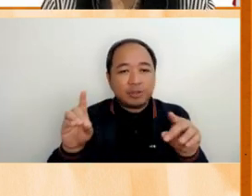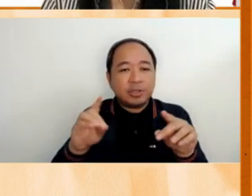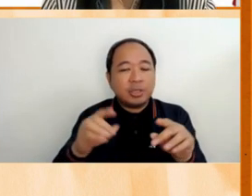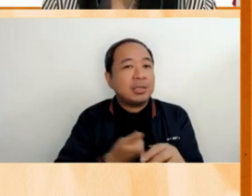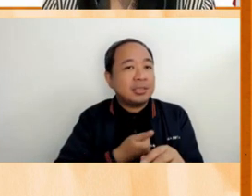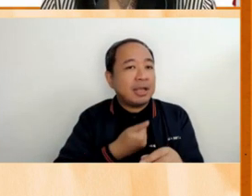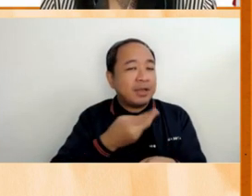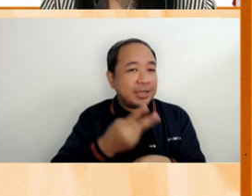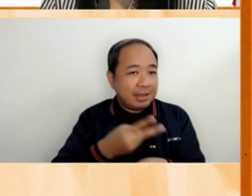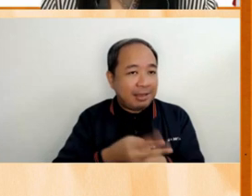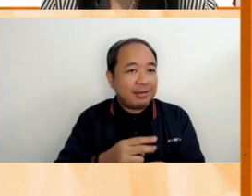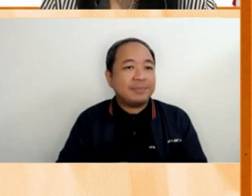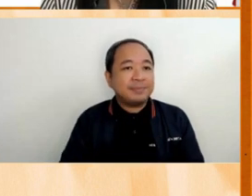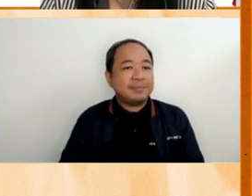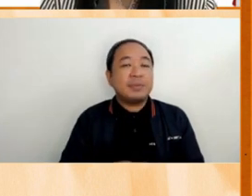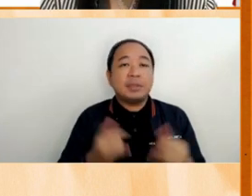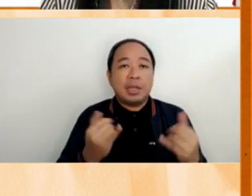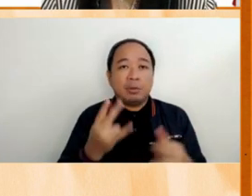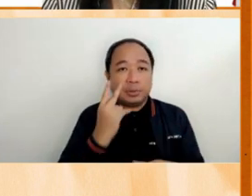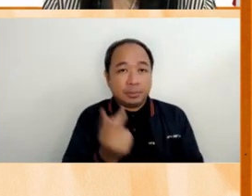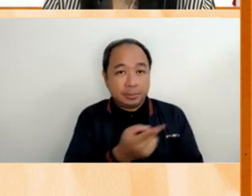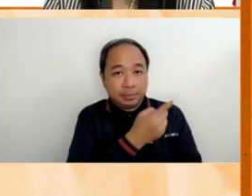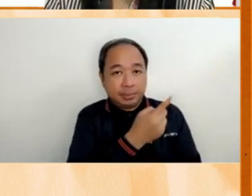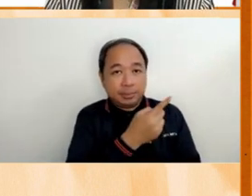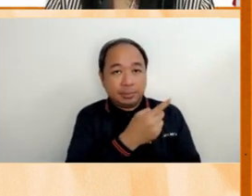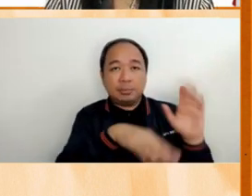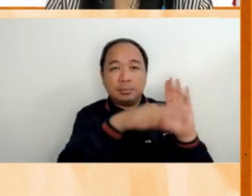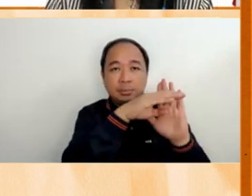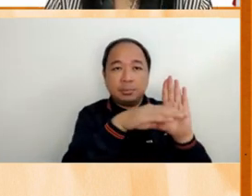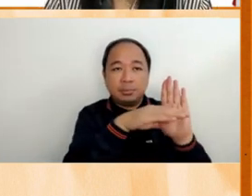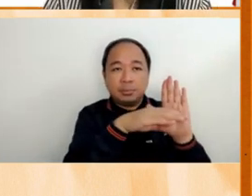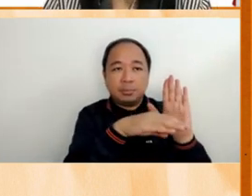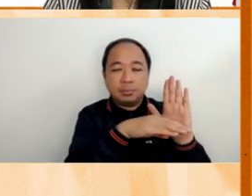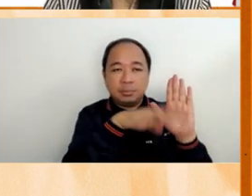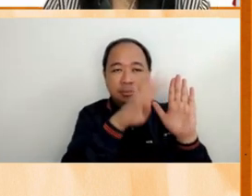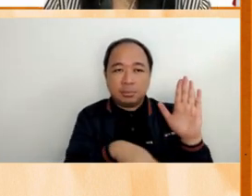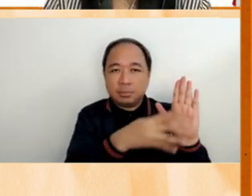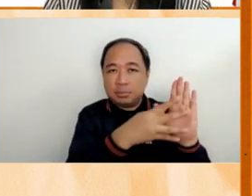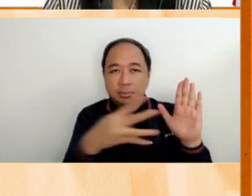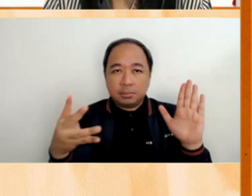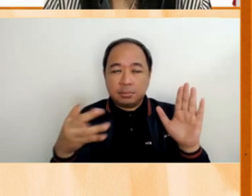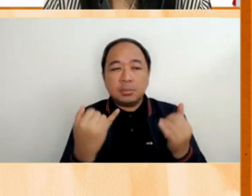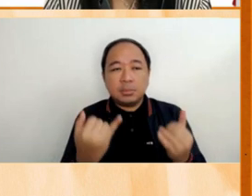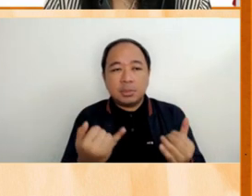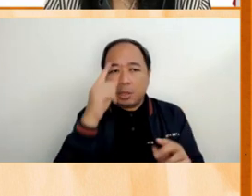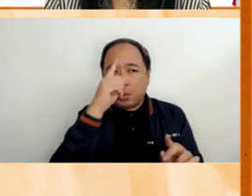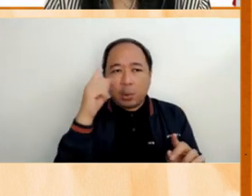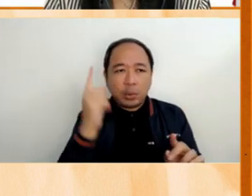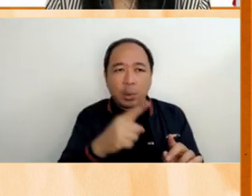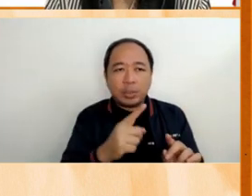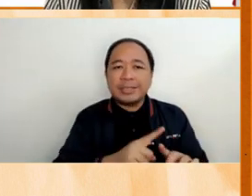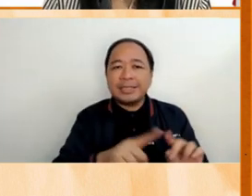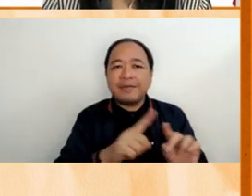I'd like to show you the outline of the session. So today's session aims to cover the different mental